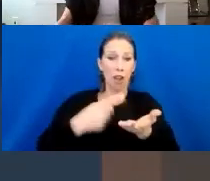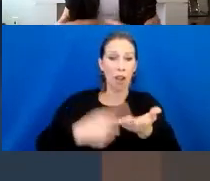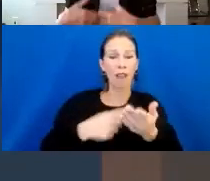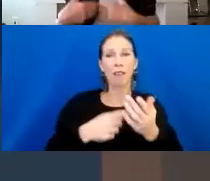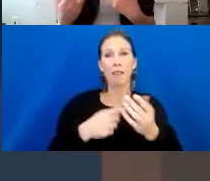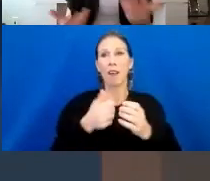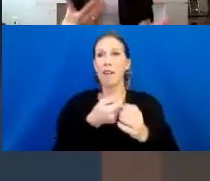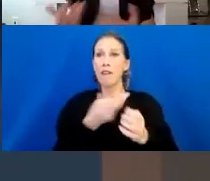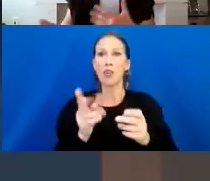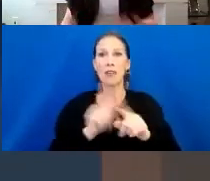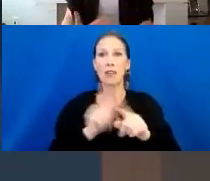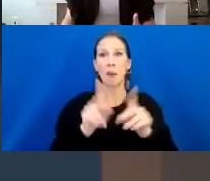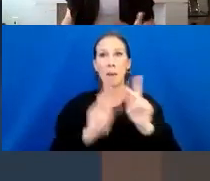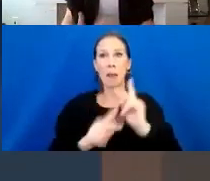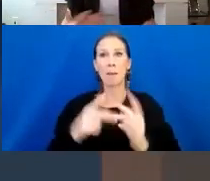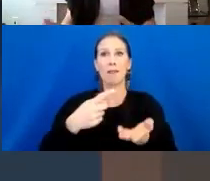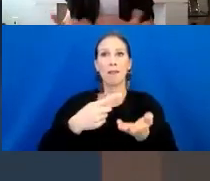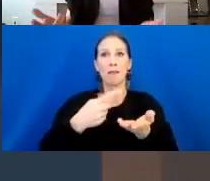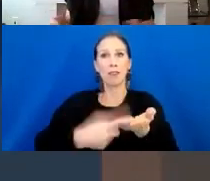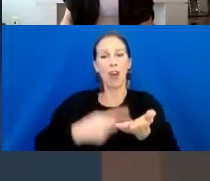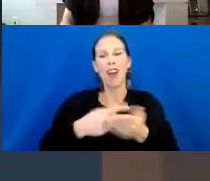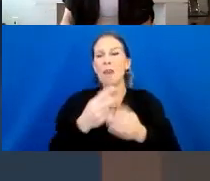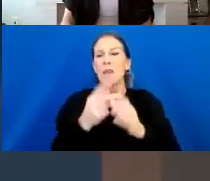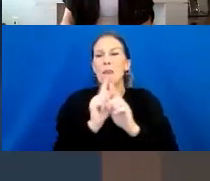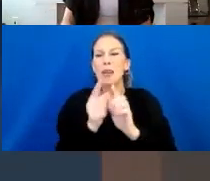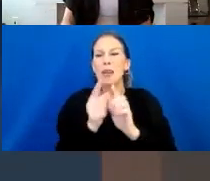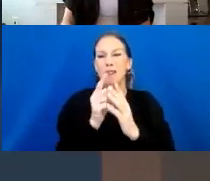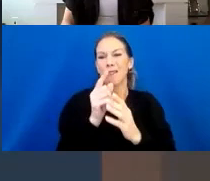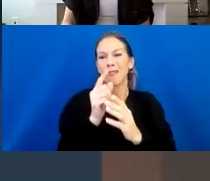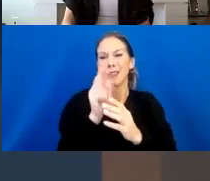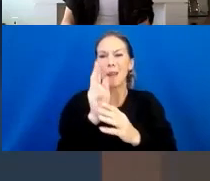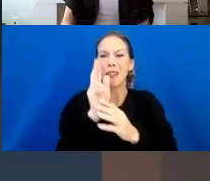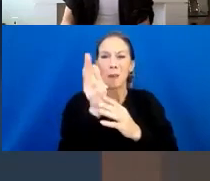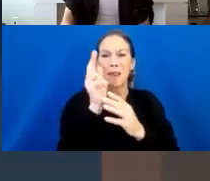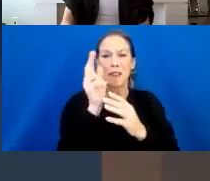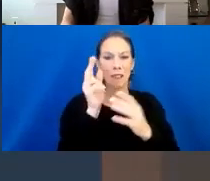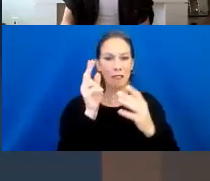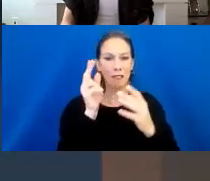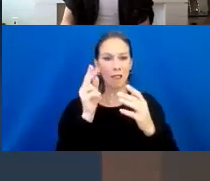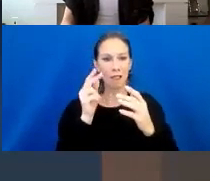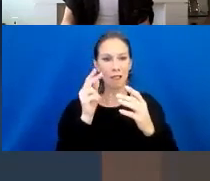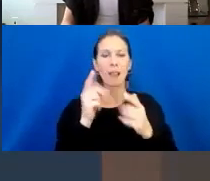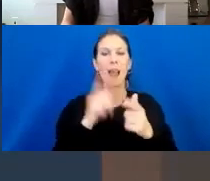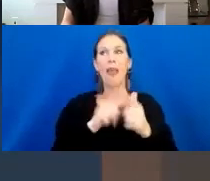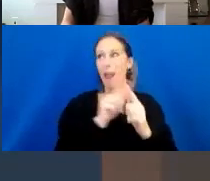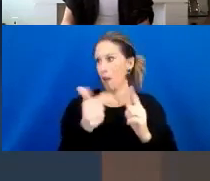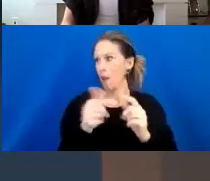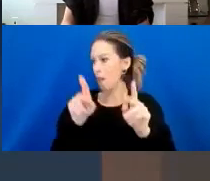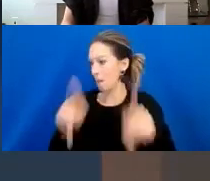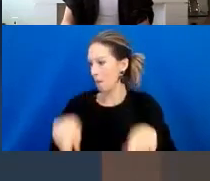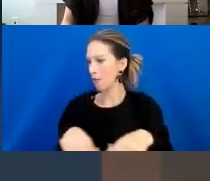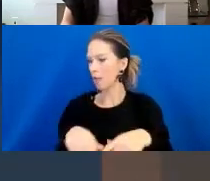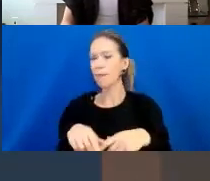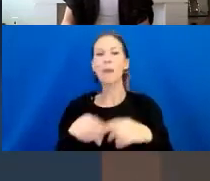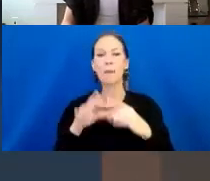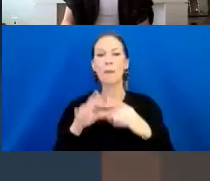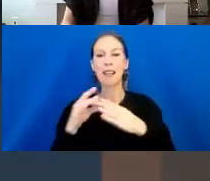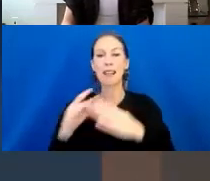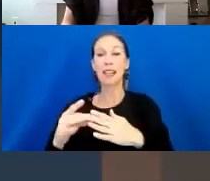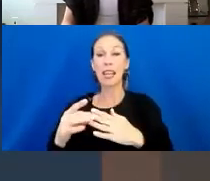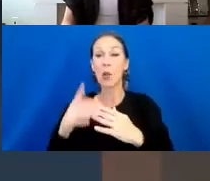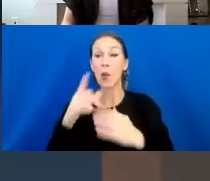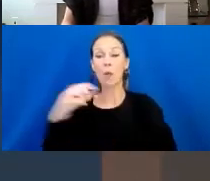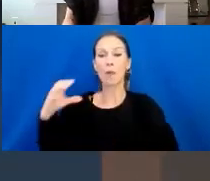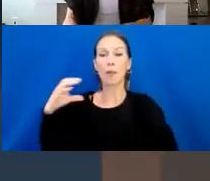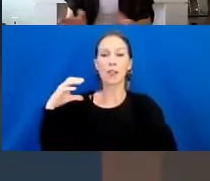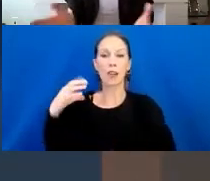and then open discussion, moderated discussion through the chair. You should have known that if you're in a session